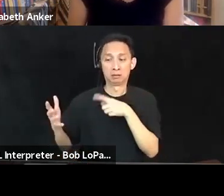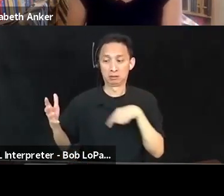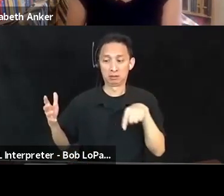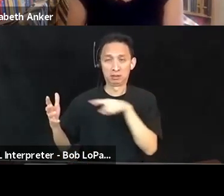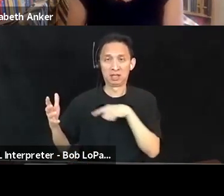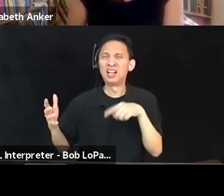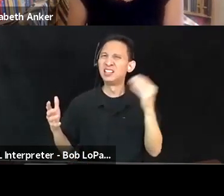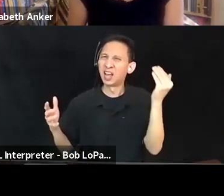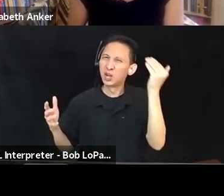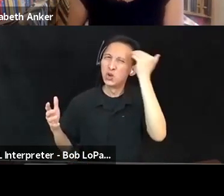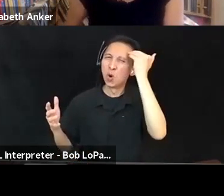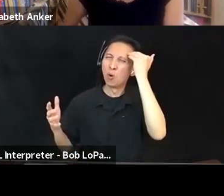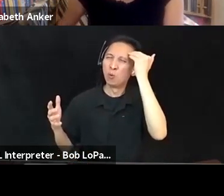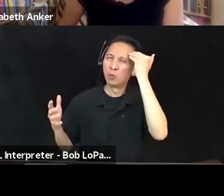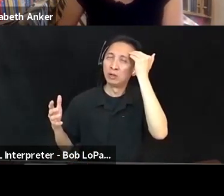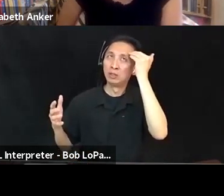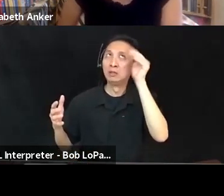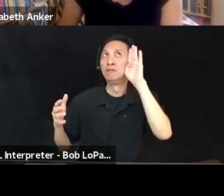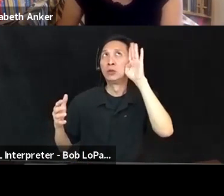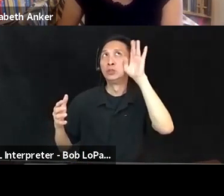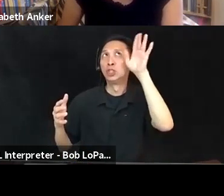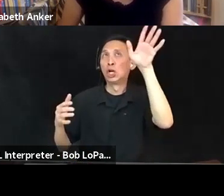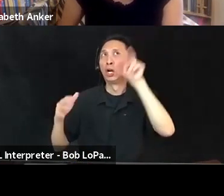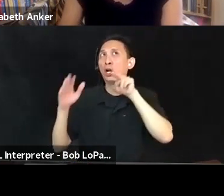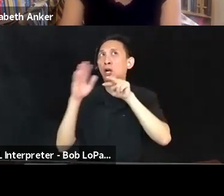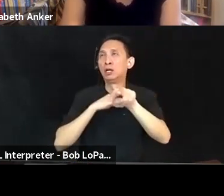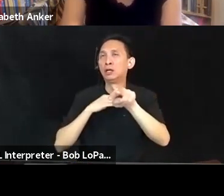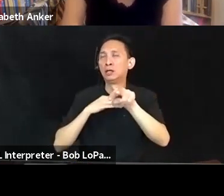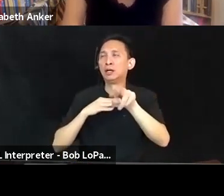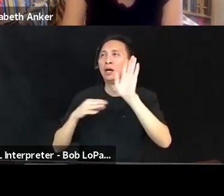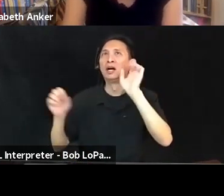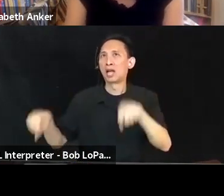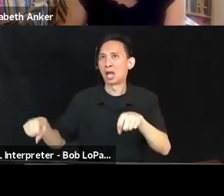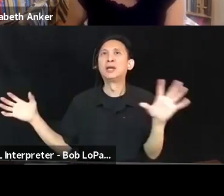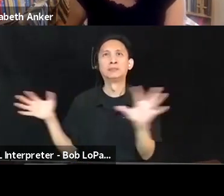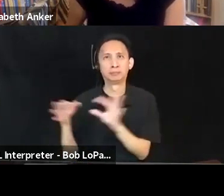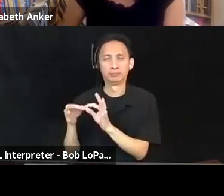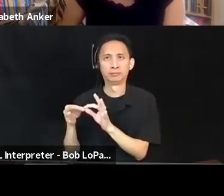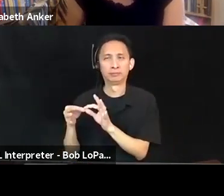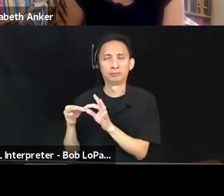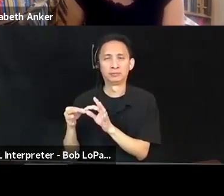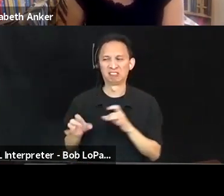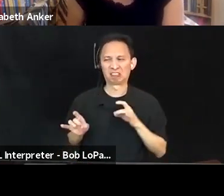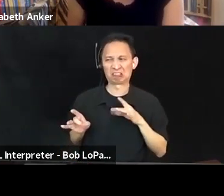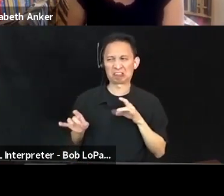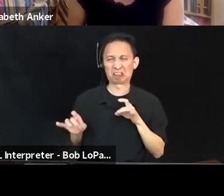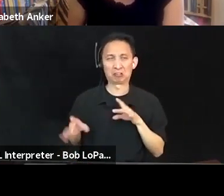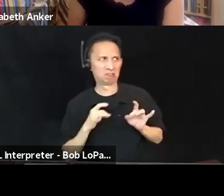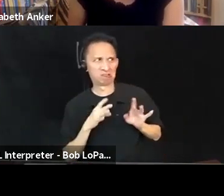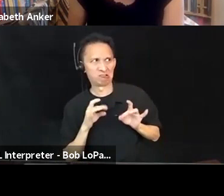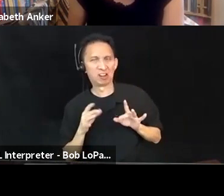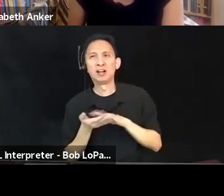know that one day they will be reconciled, that hatred will change